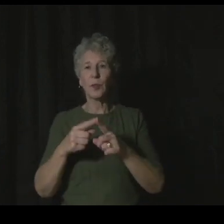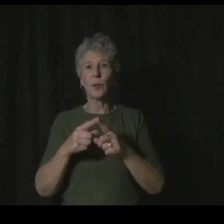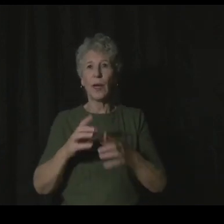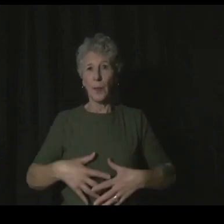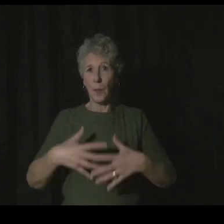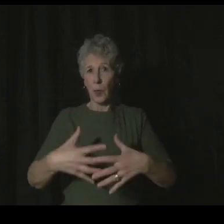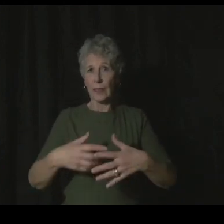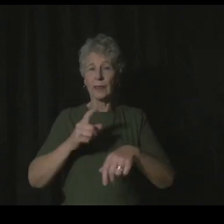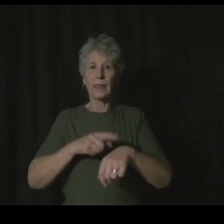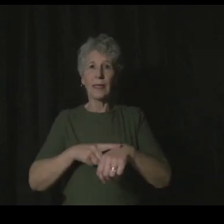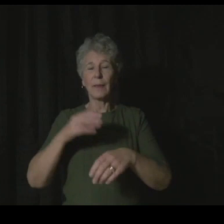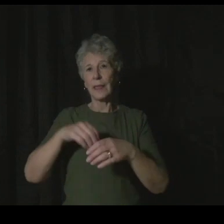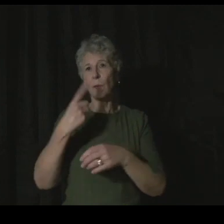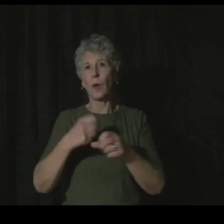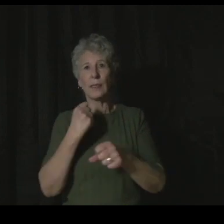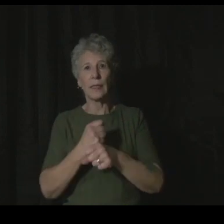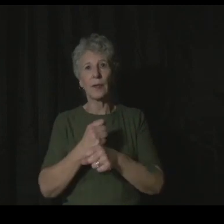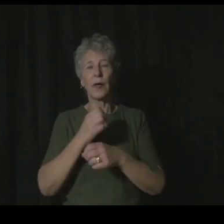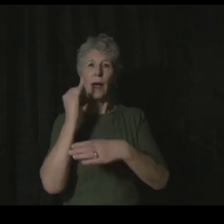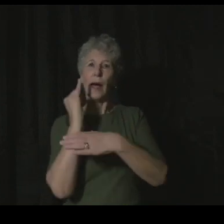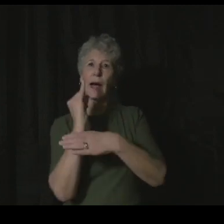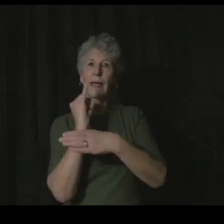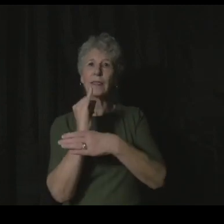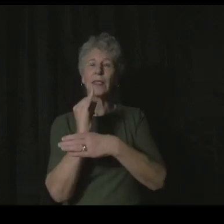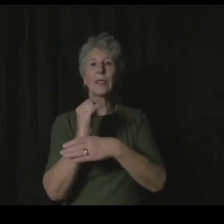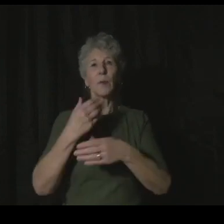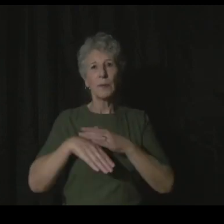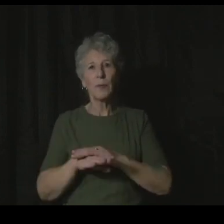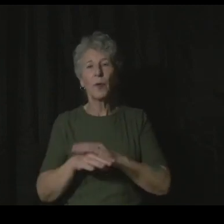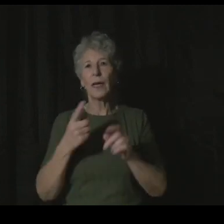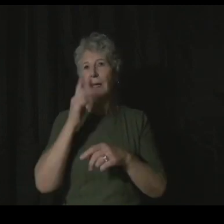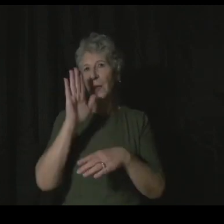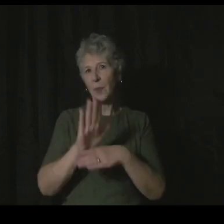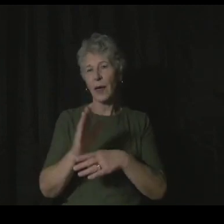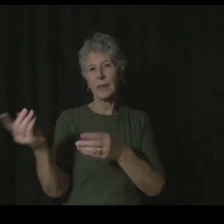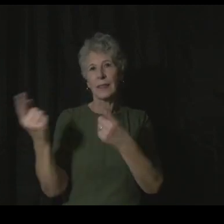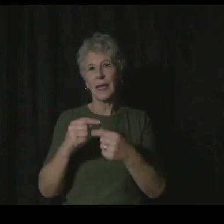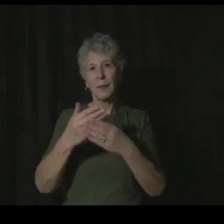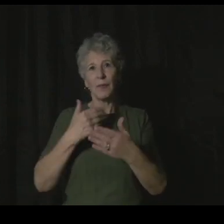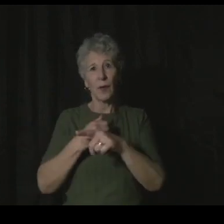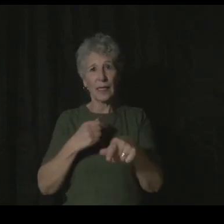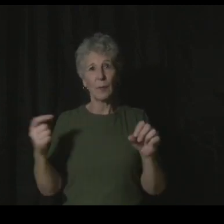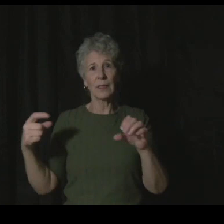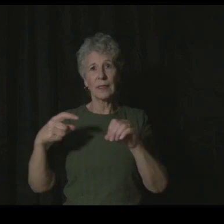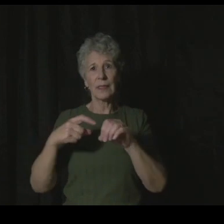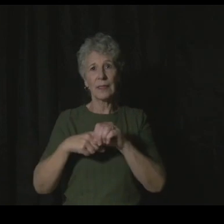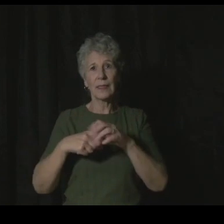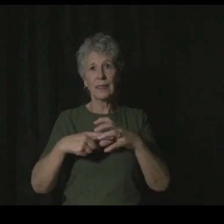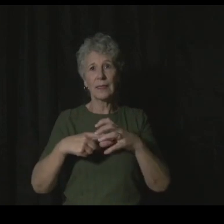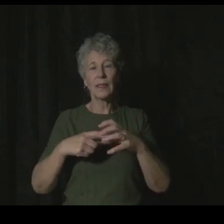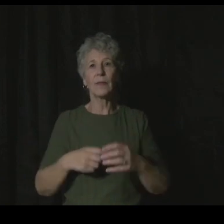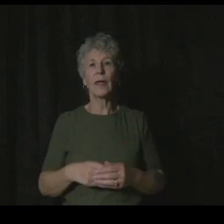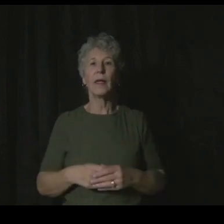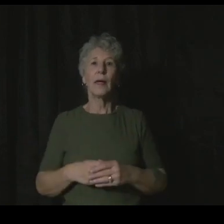year, Isaac would be born. And the promise came before he was even conceived. And so you have to note this. The